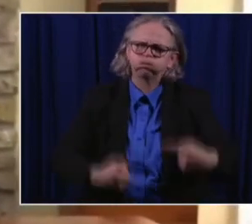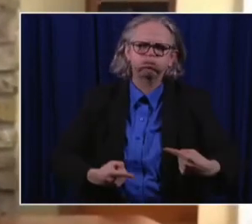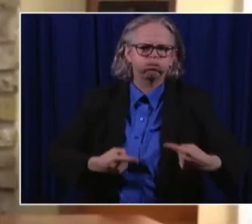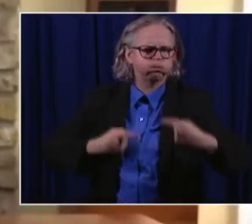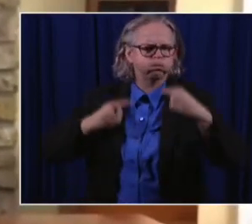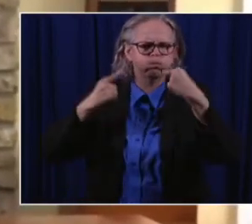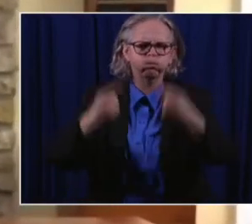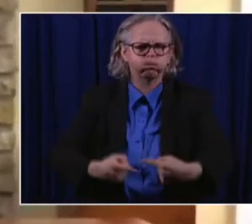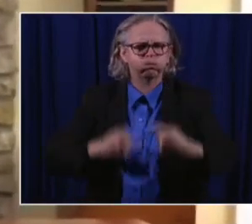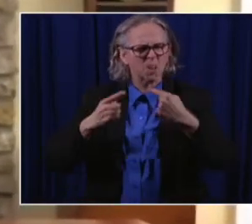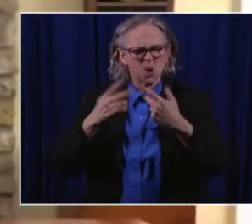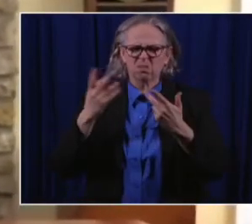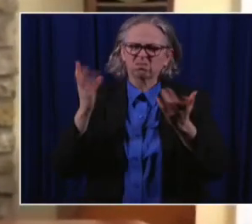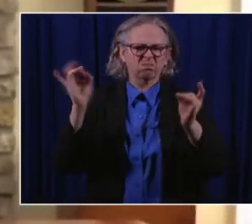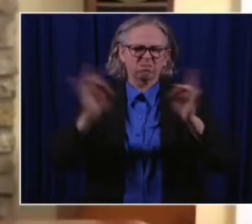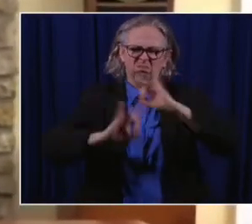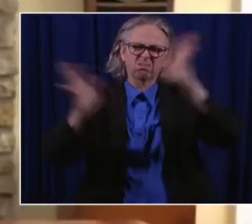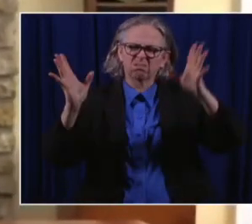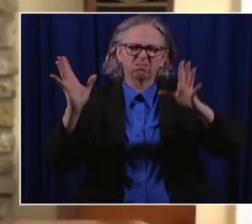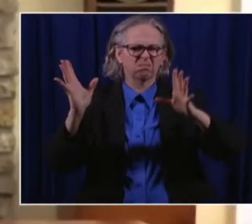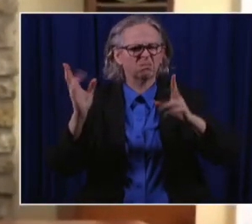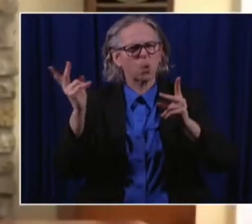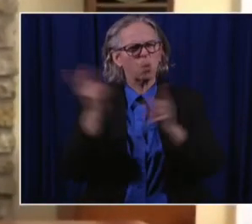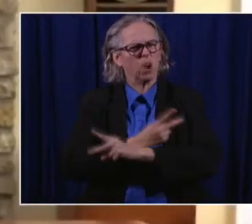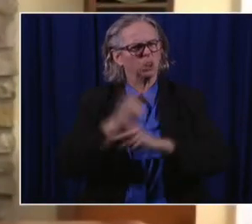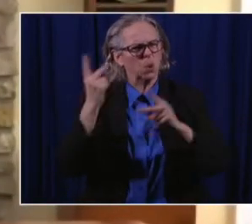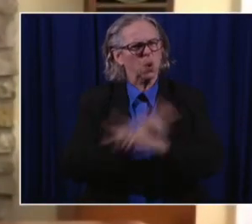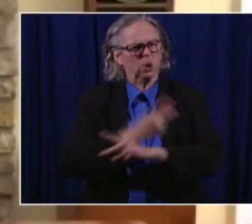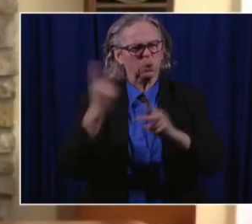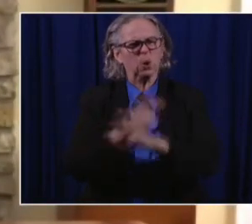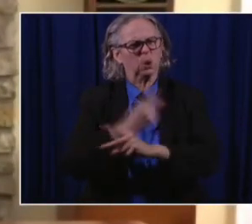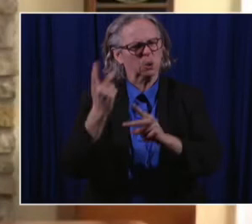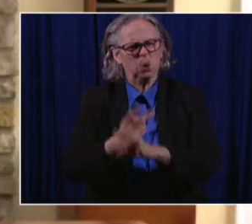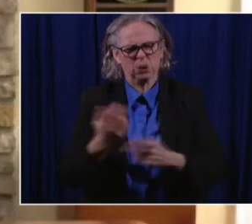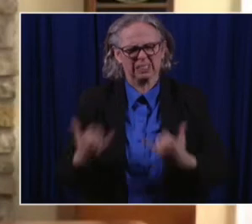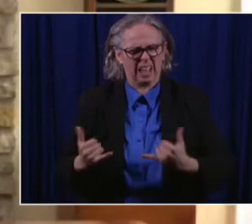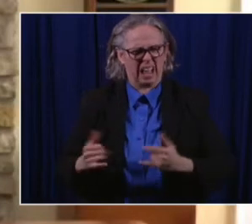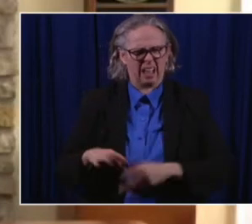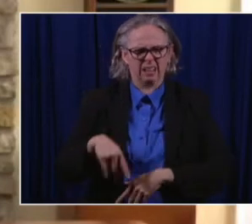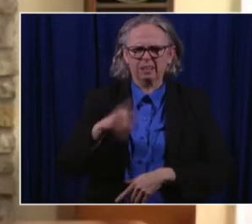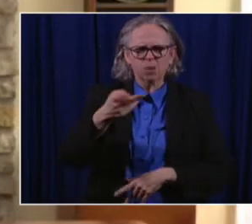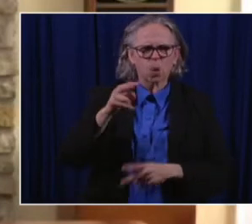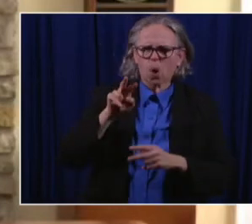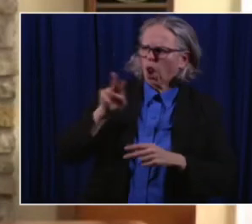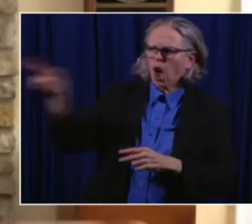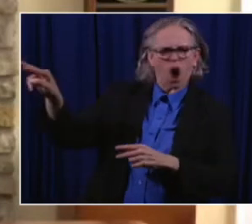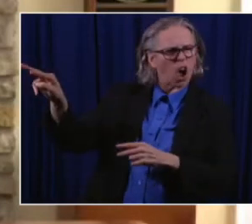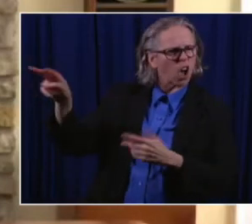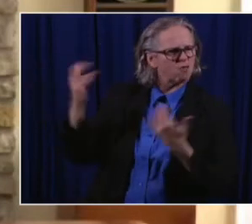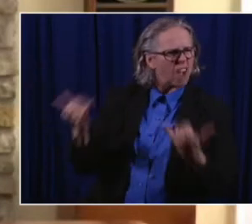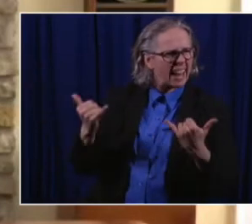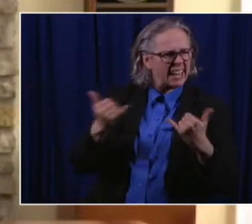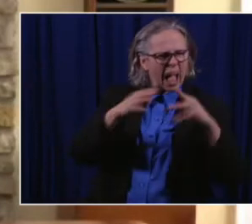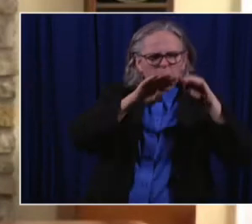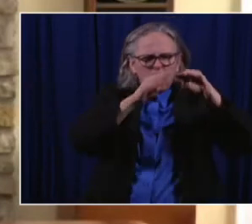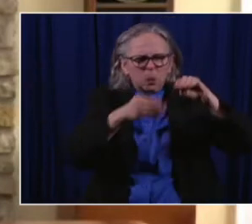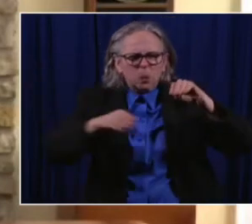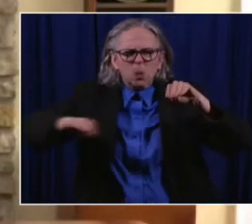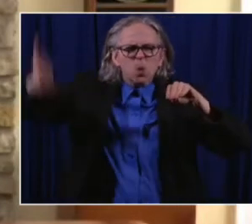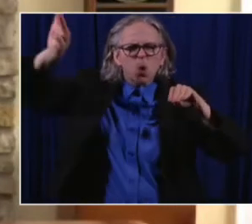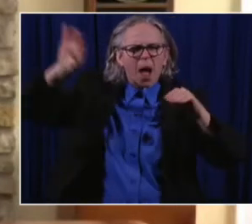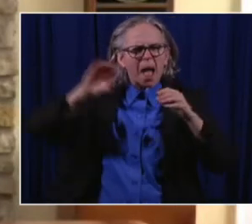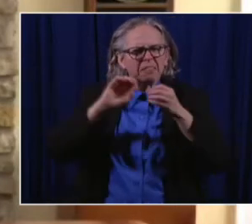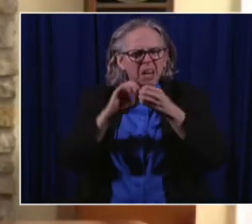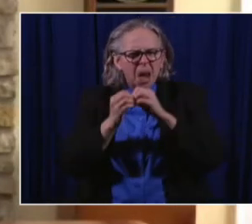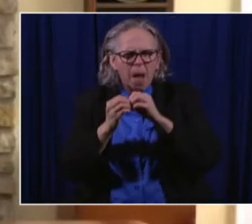more serious. Eric, let's look at the slide. This is the slide that shows the number of